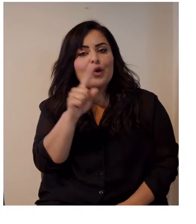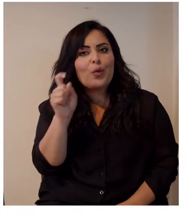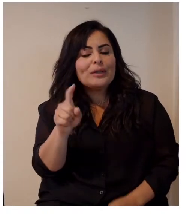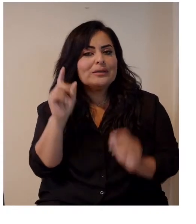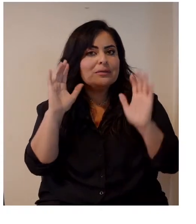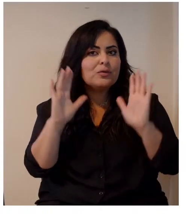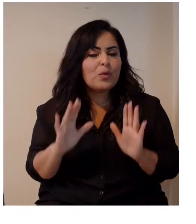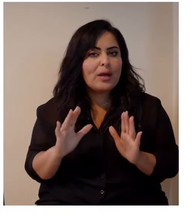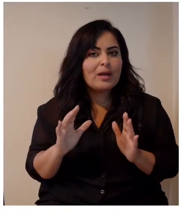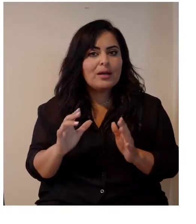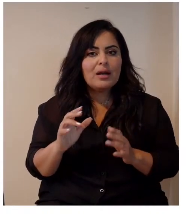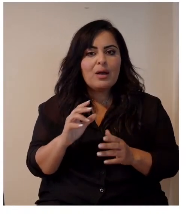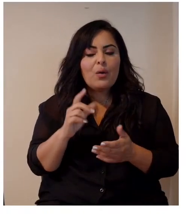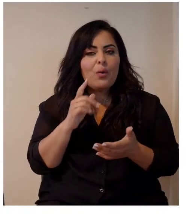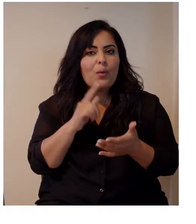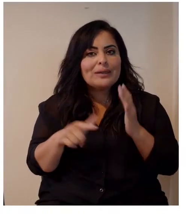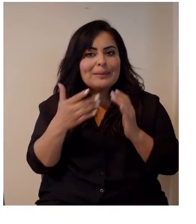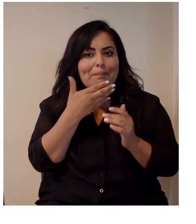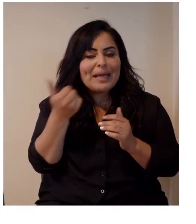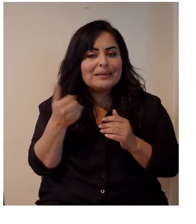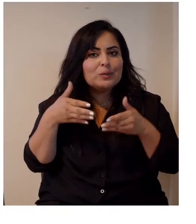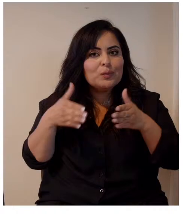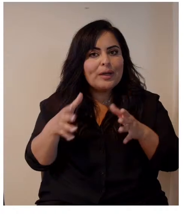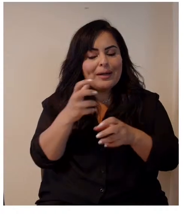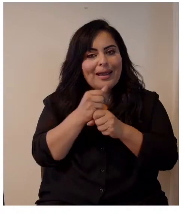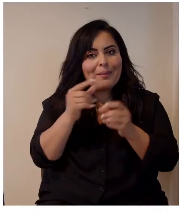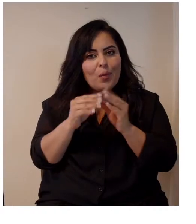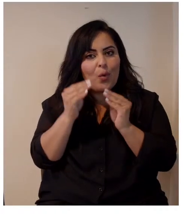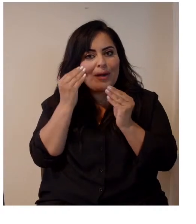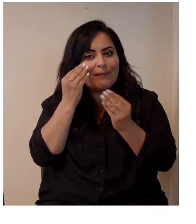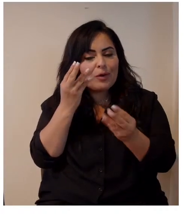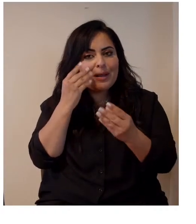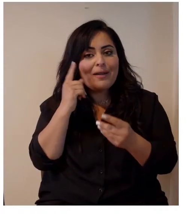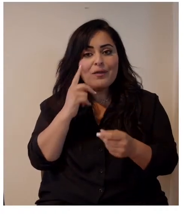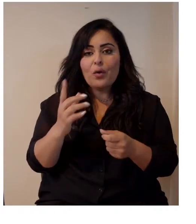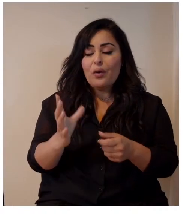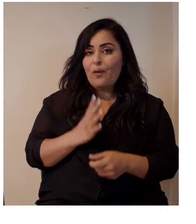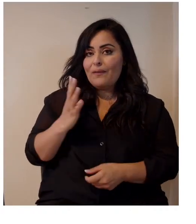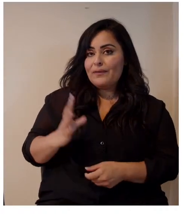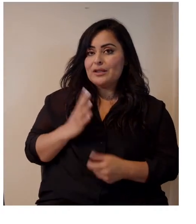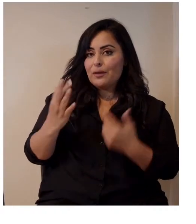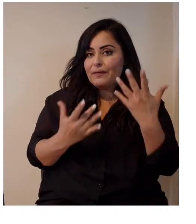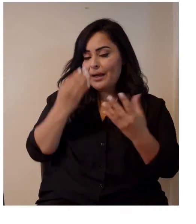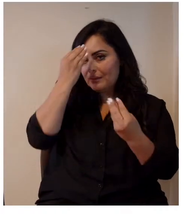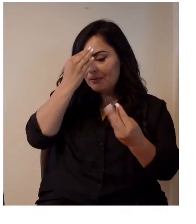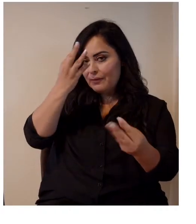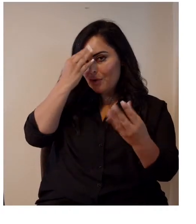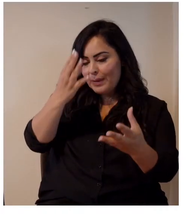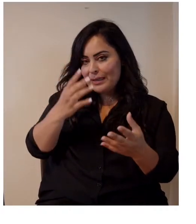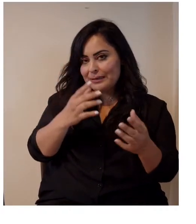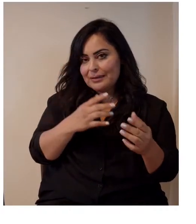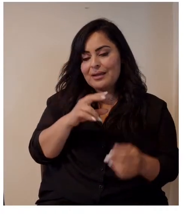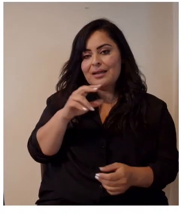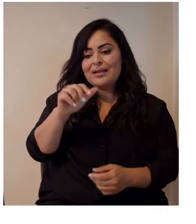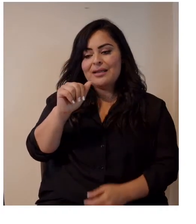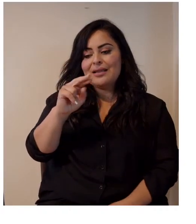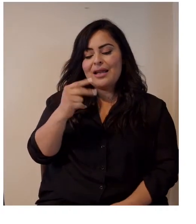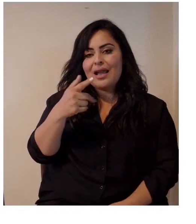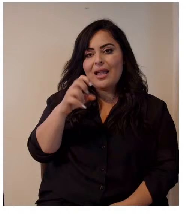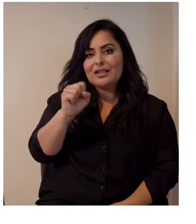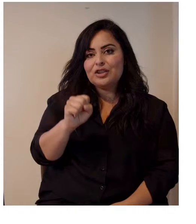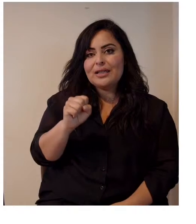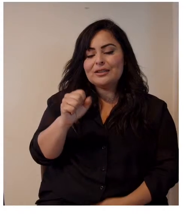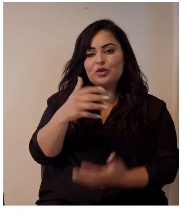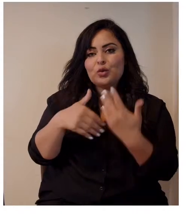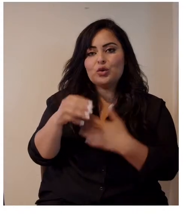up is the best platforms to use to get accurate information. For official fire information, I would like to address you to the Angeles National Forest